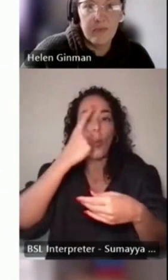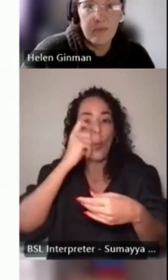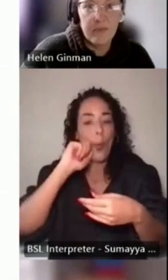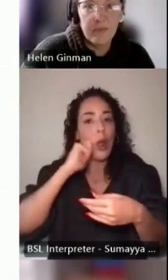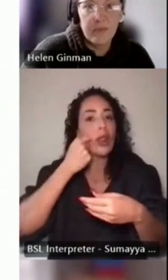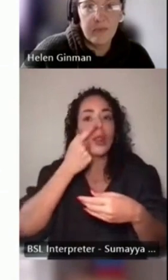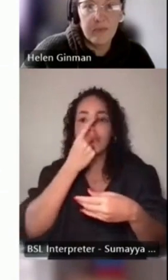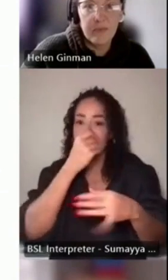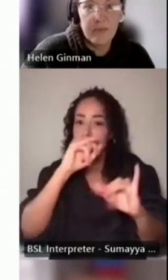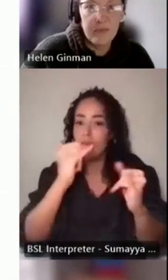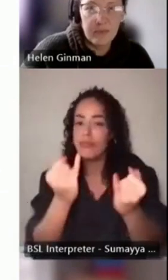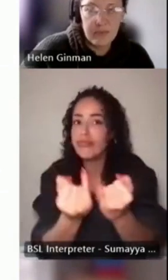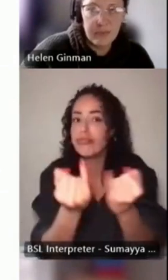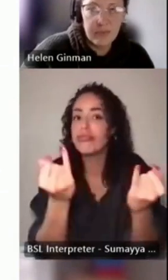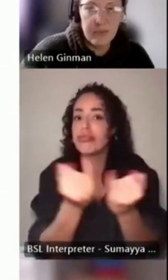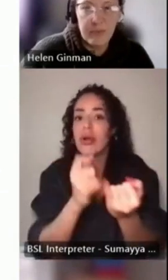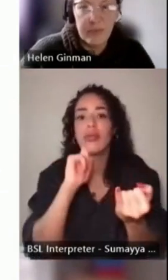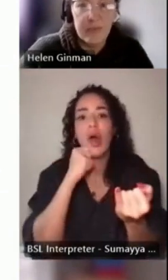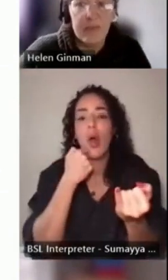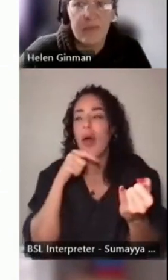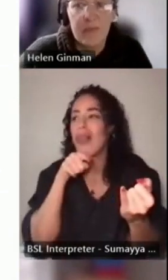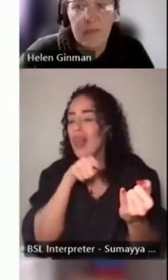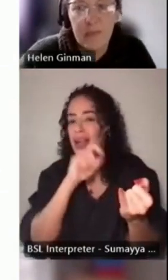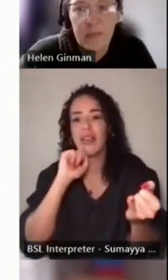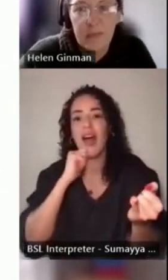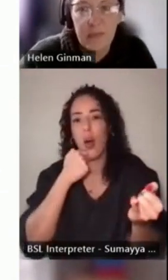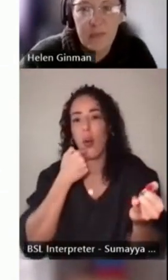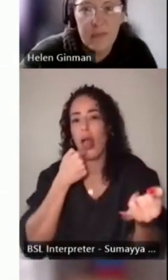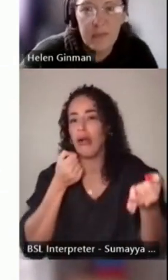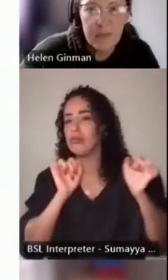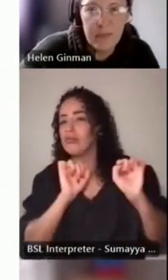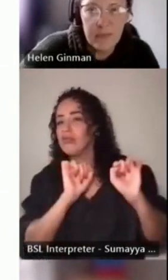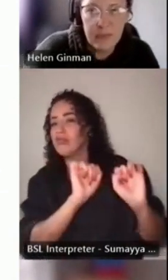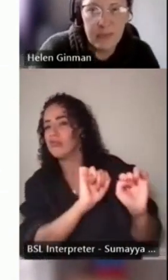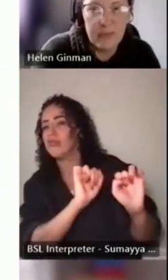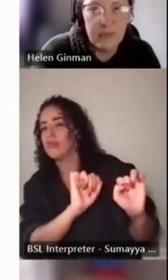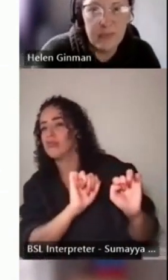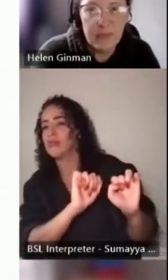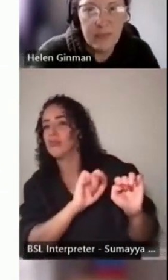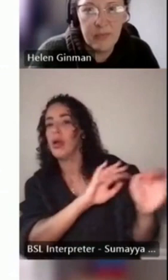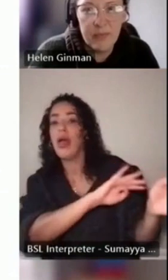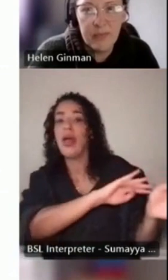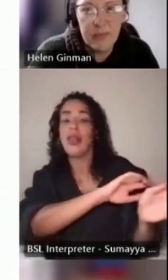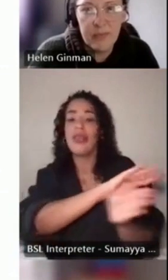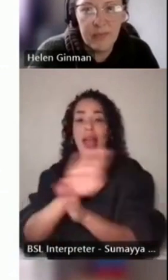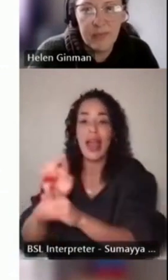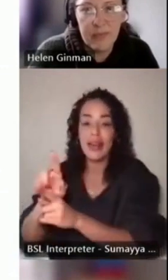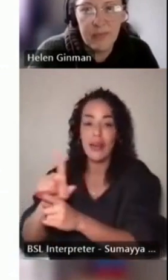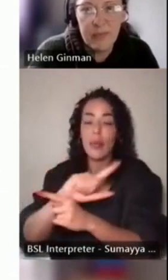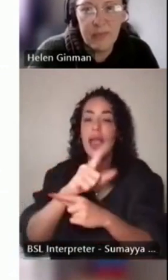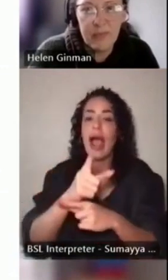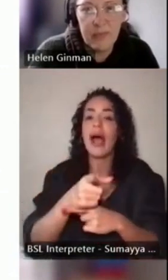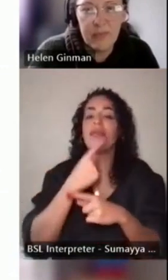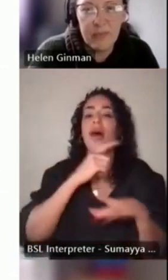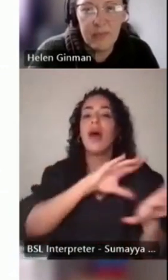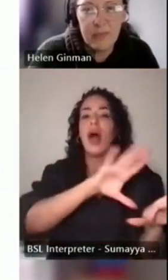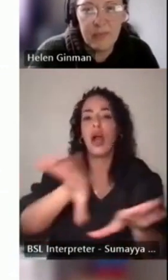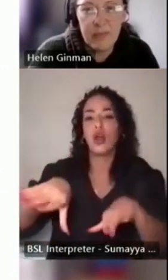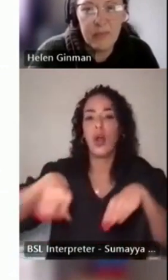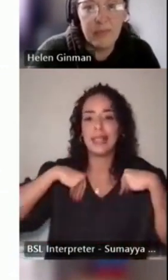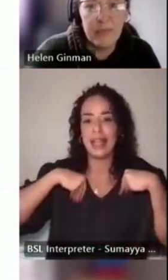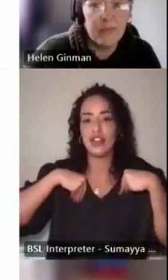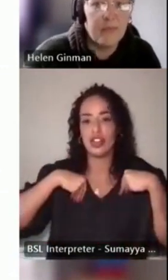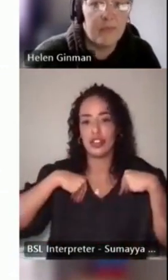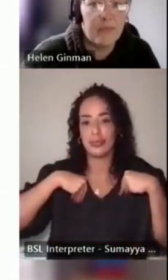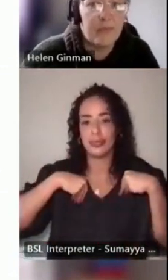sort of try and avoid that conflict. Then we've got accommodating. So accommodation